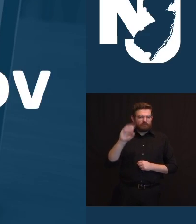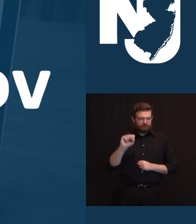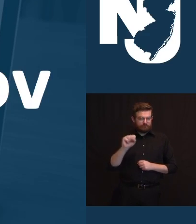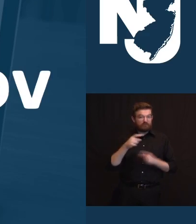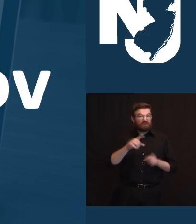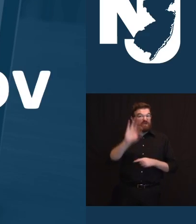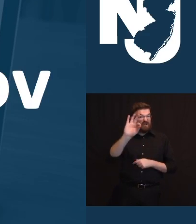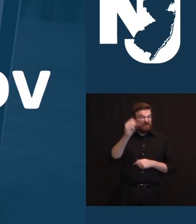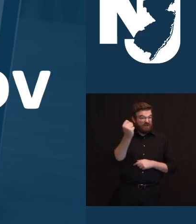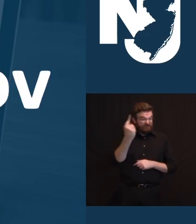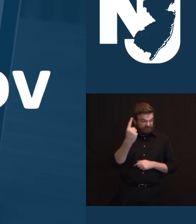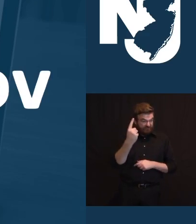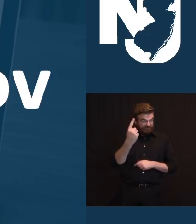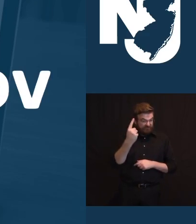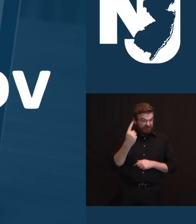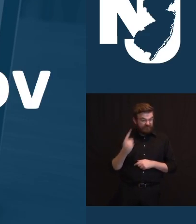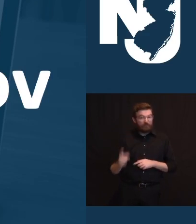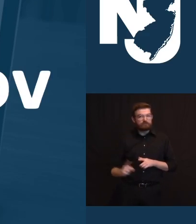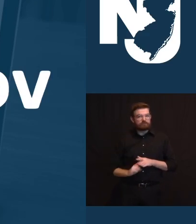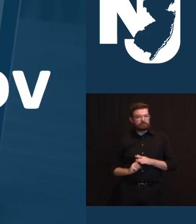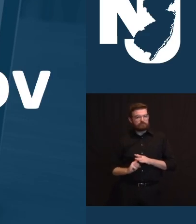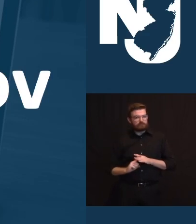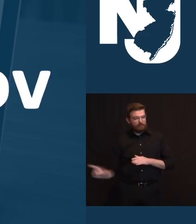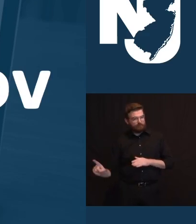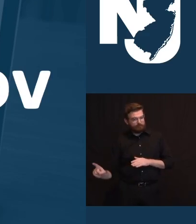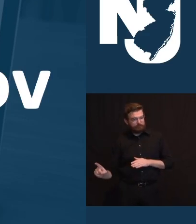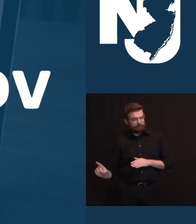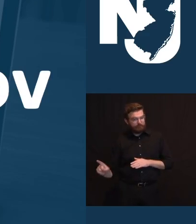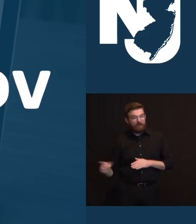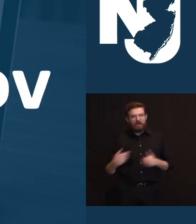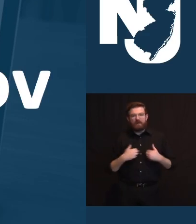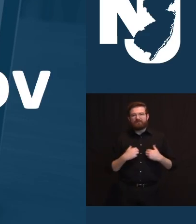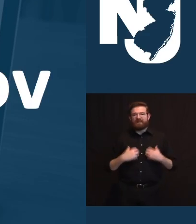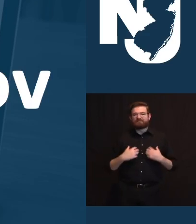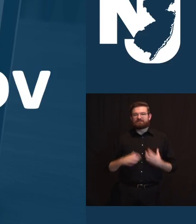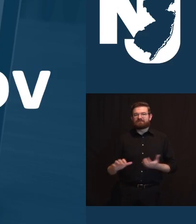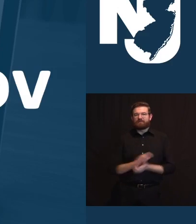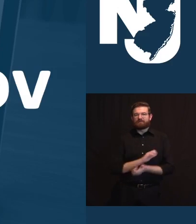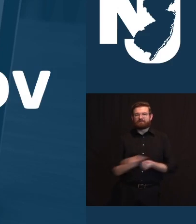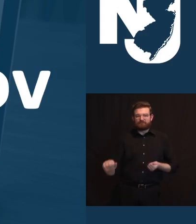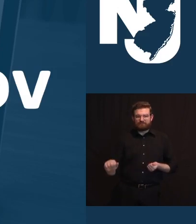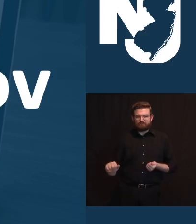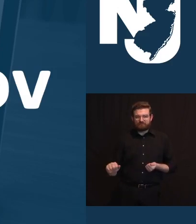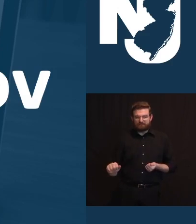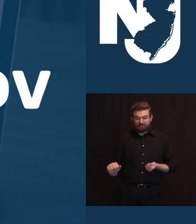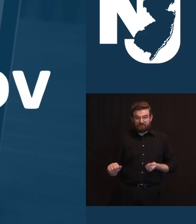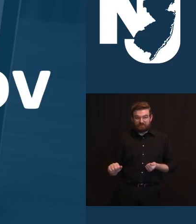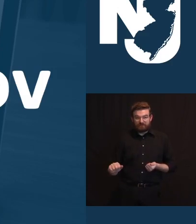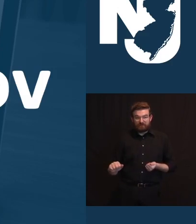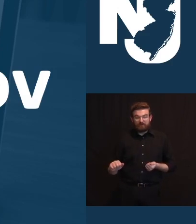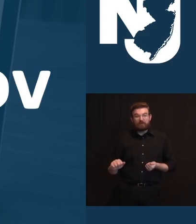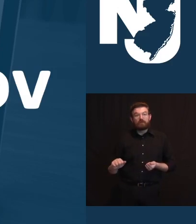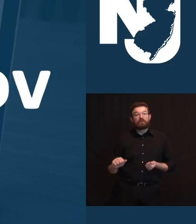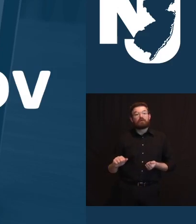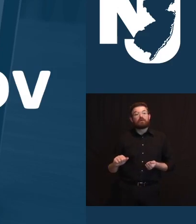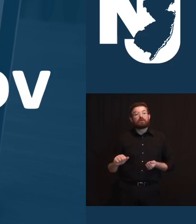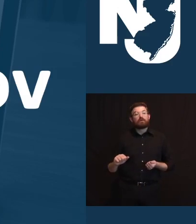life, but she escaped with lung damage. And that was extremely, and unfortunately for